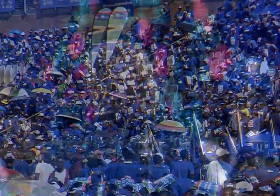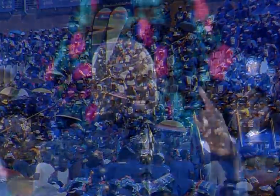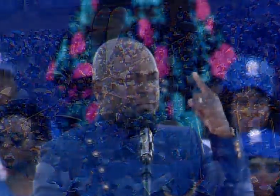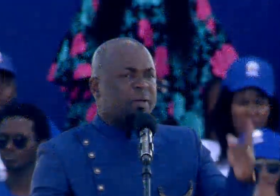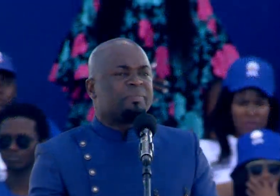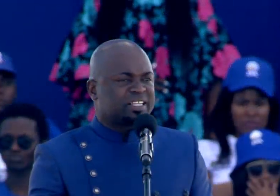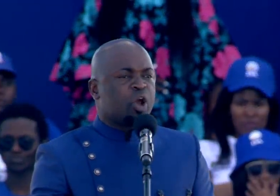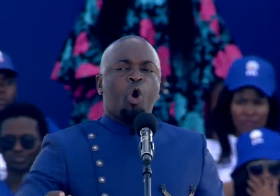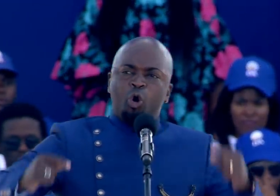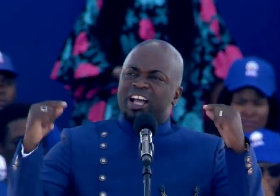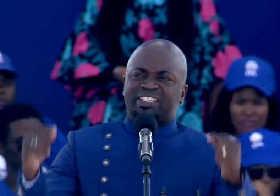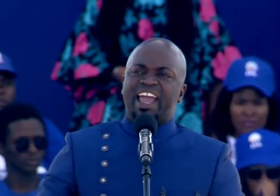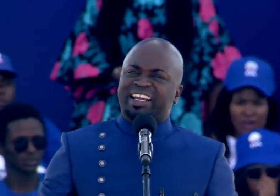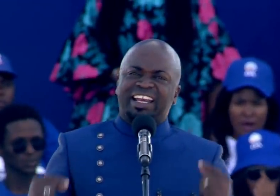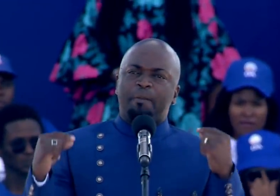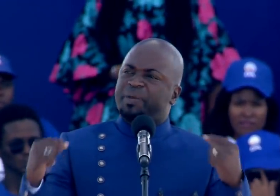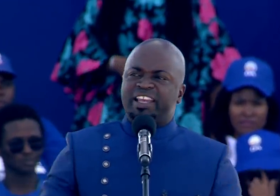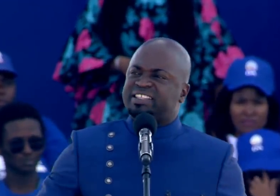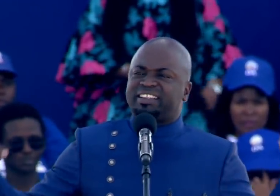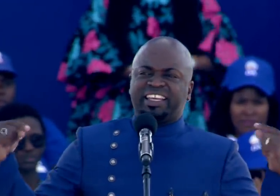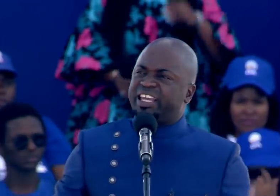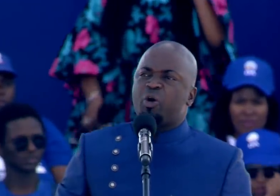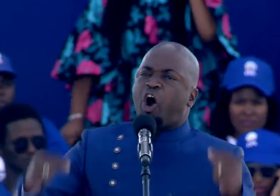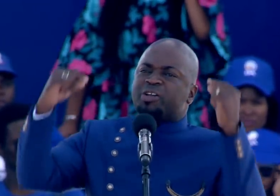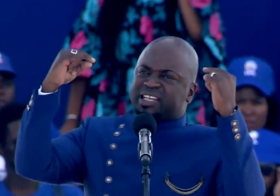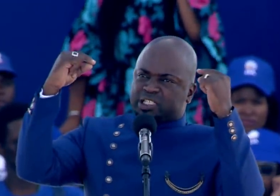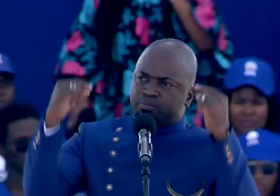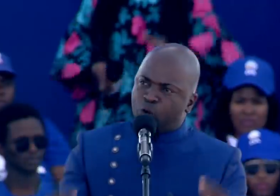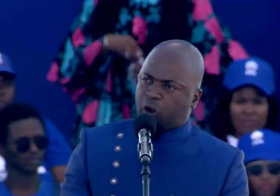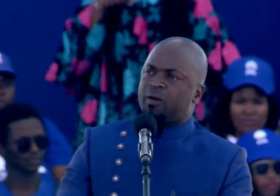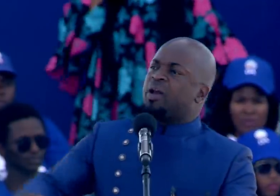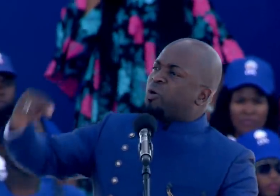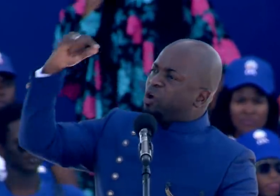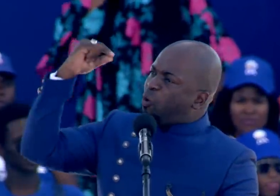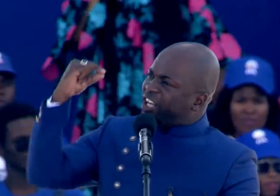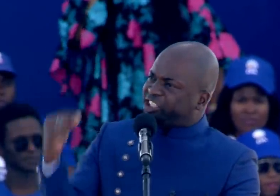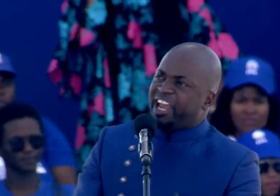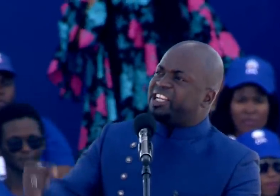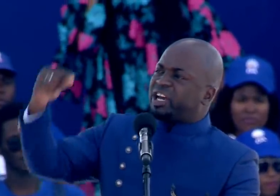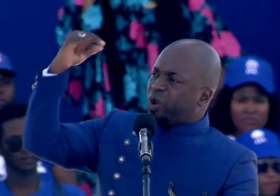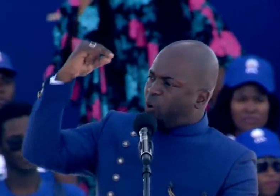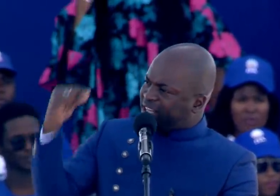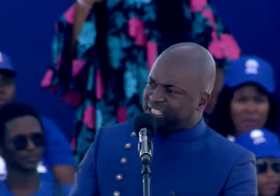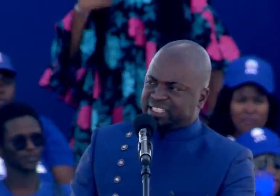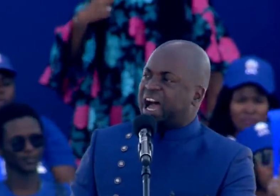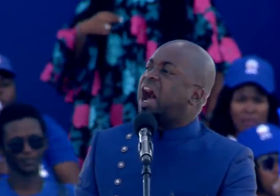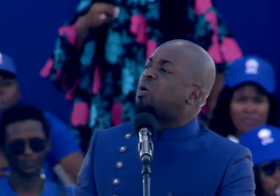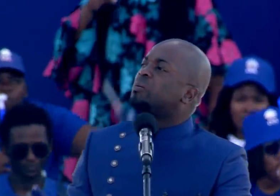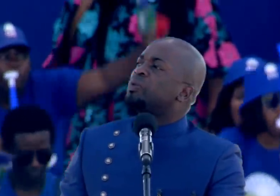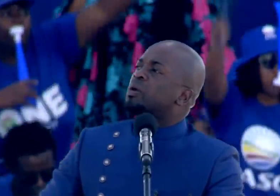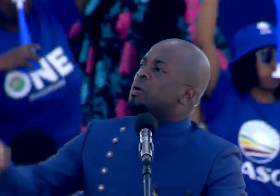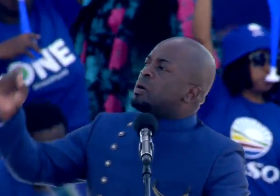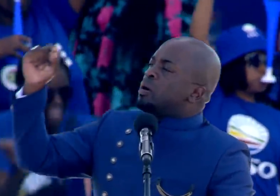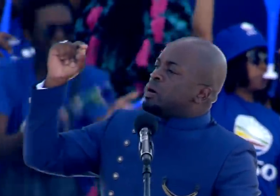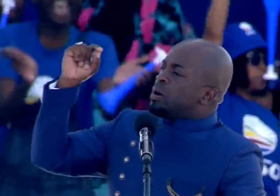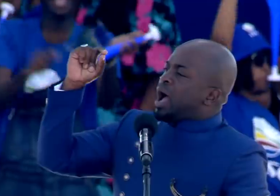volunteers and members who are saying Relapile Sitikiwo onses Mukh We want change and we want it now.